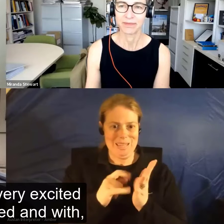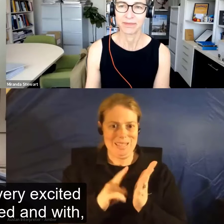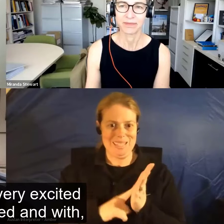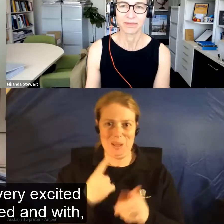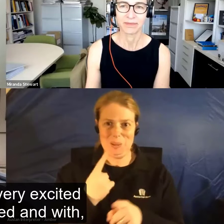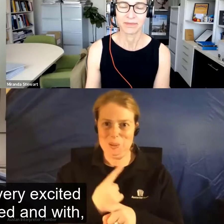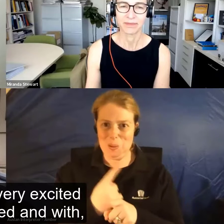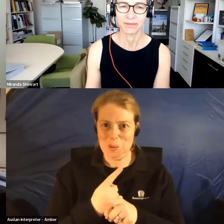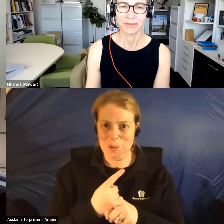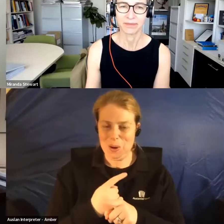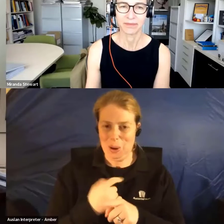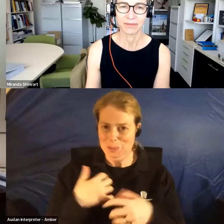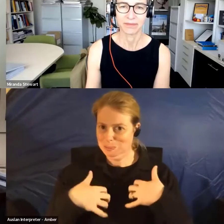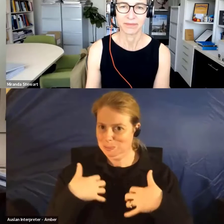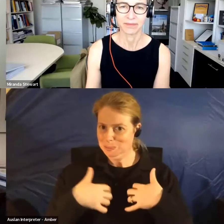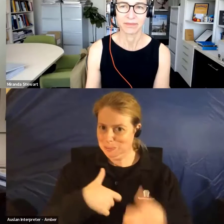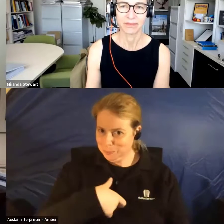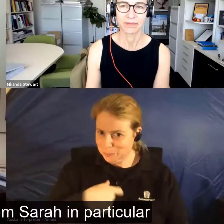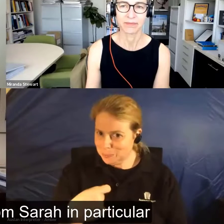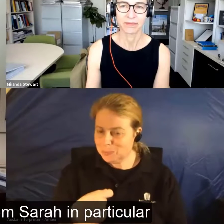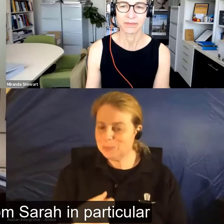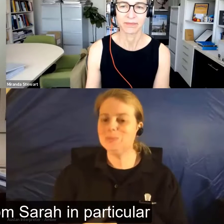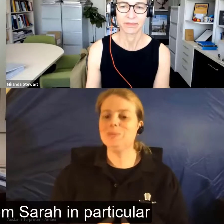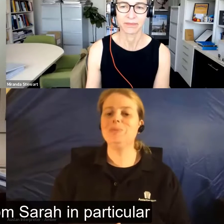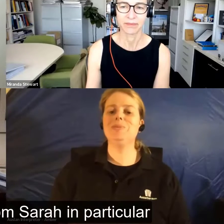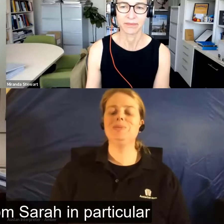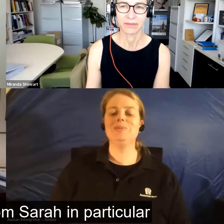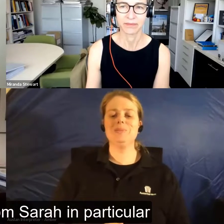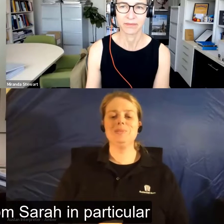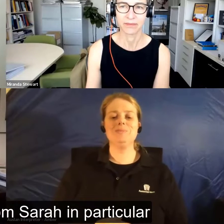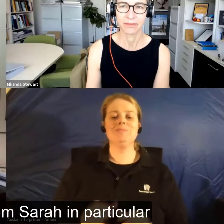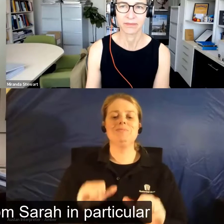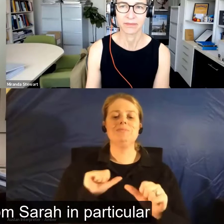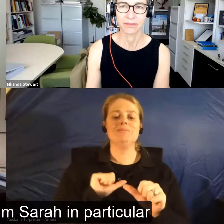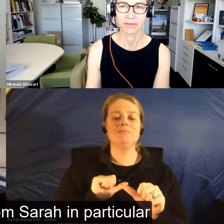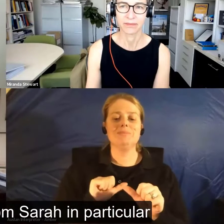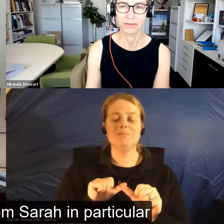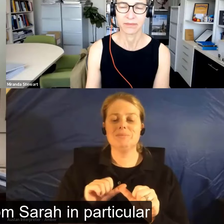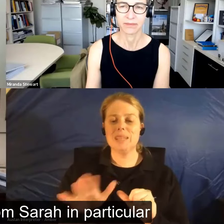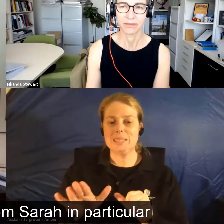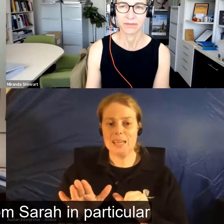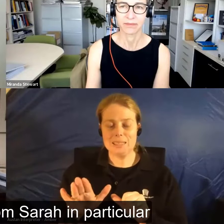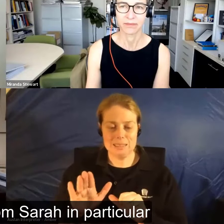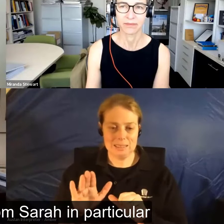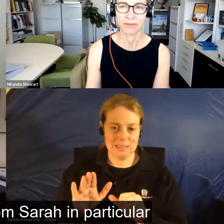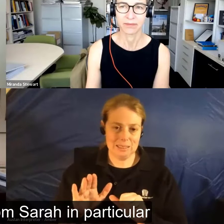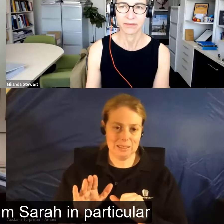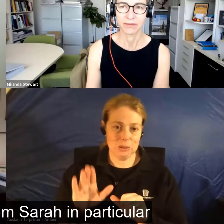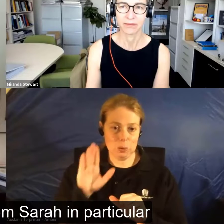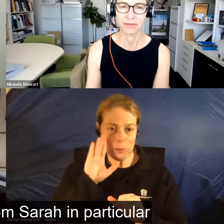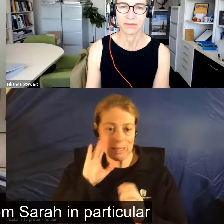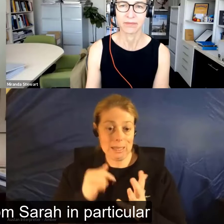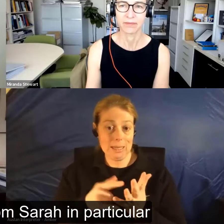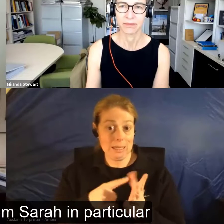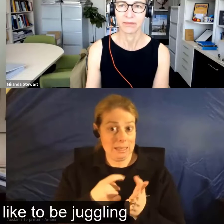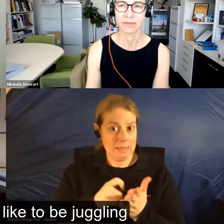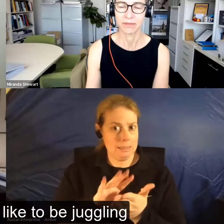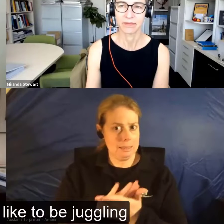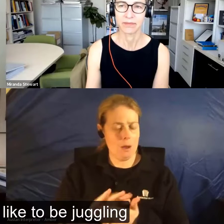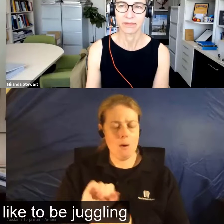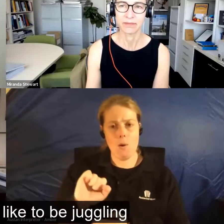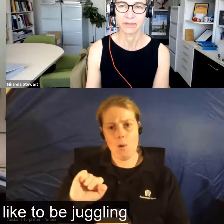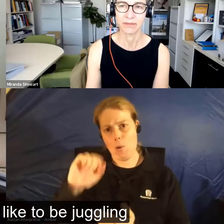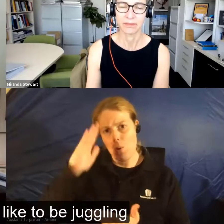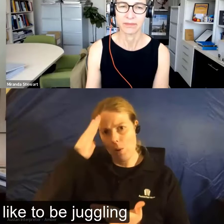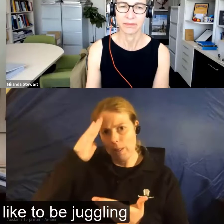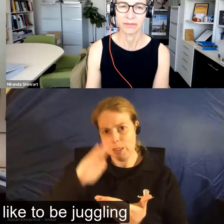invited, and with fantastic to hear from Sarah in particular